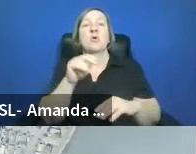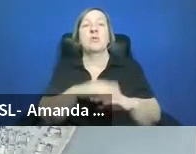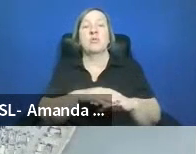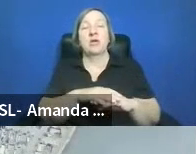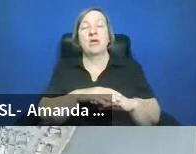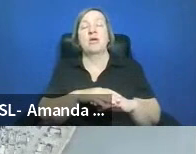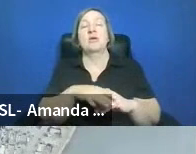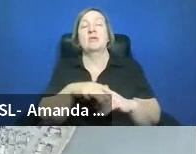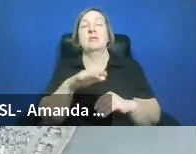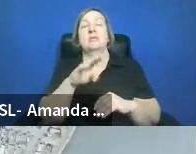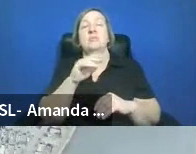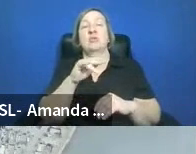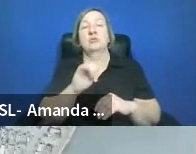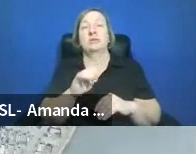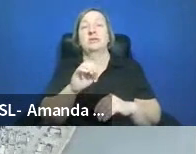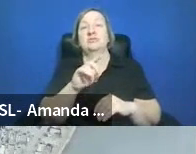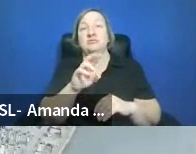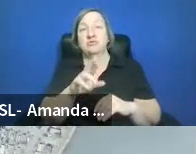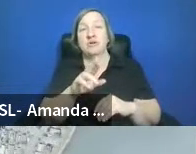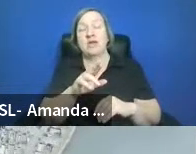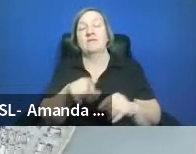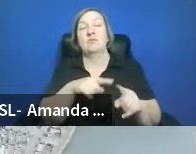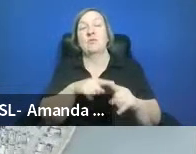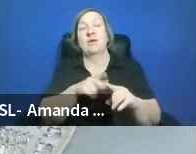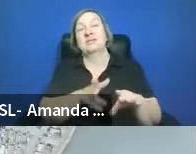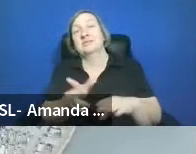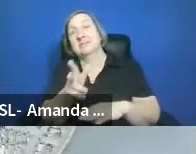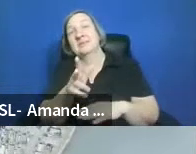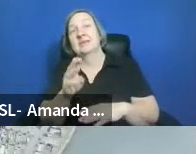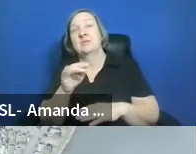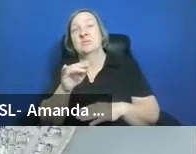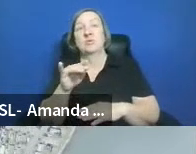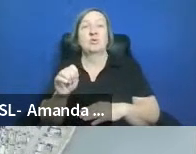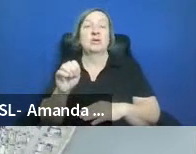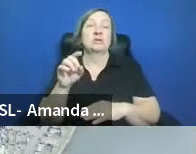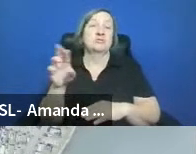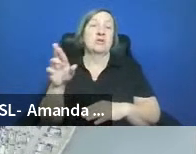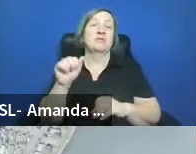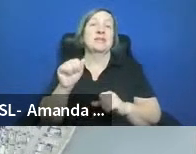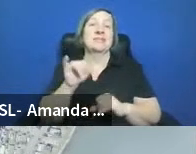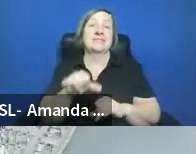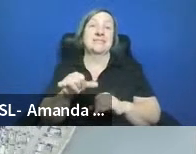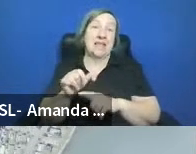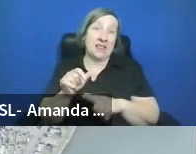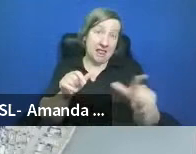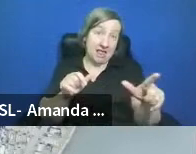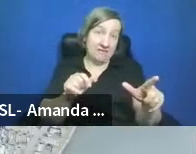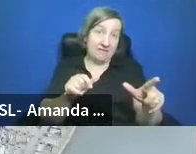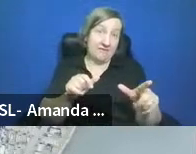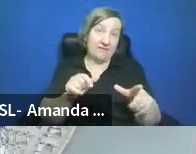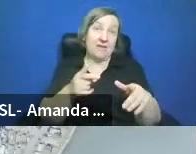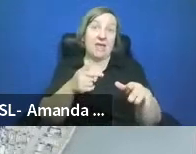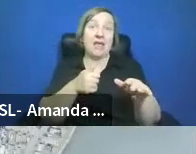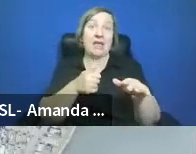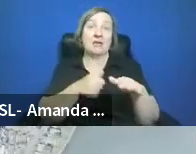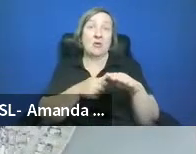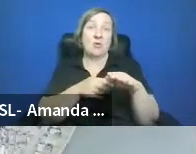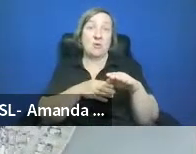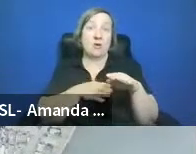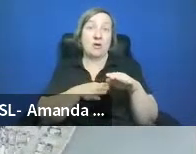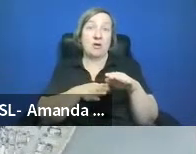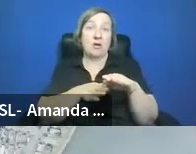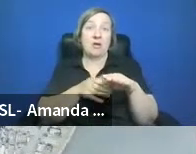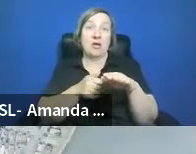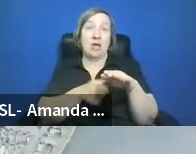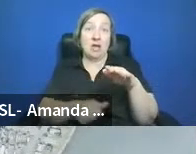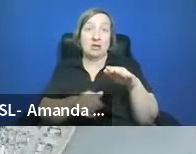Marine Drive, once you take the exit to Marine Drive, then you have an option to stay left and head underneath the